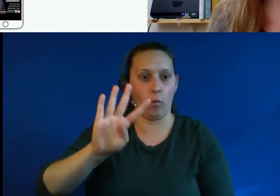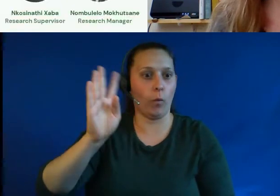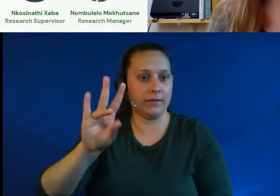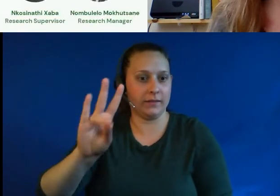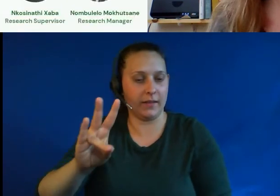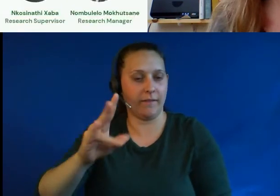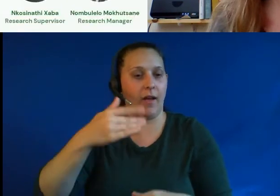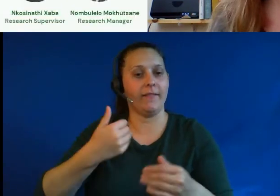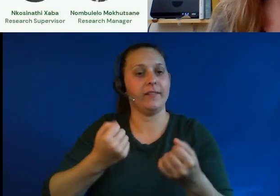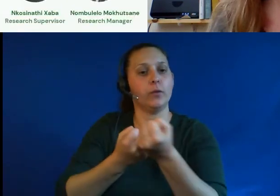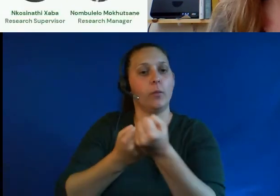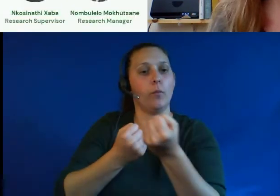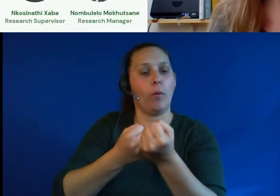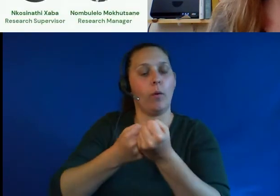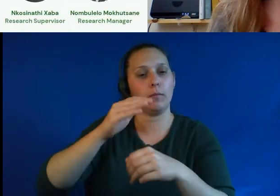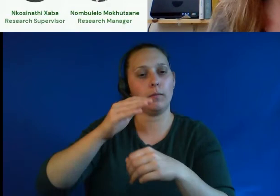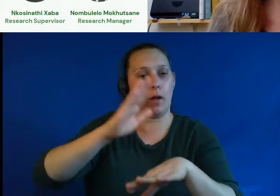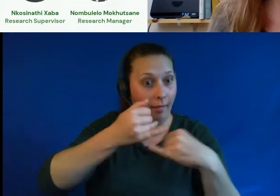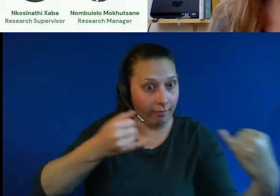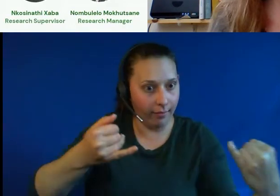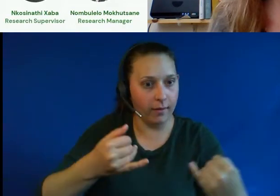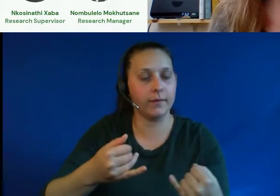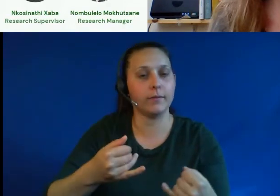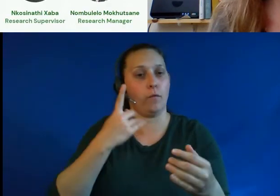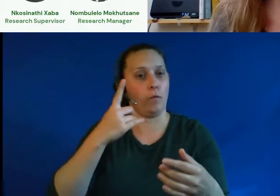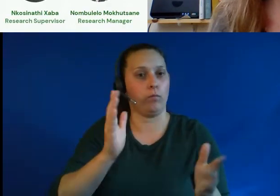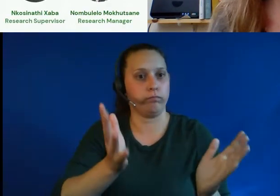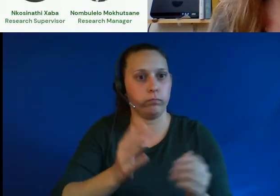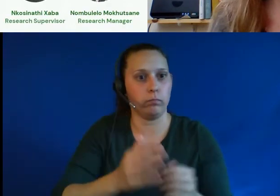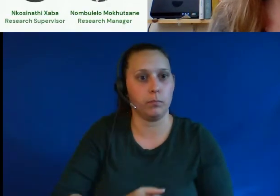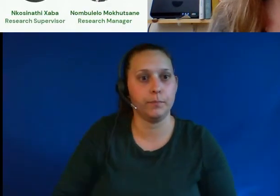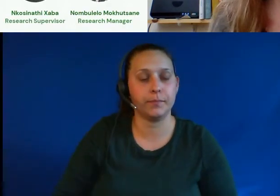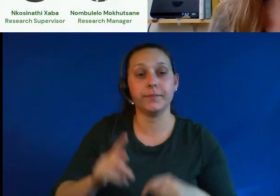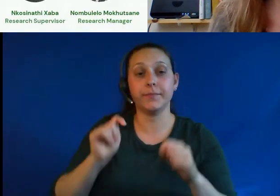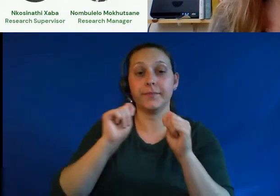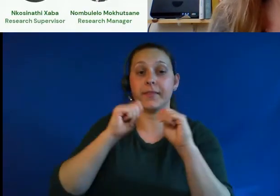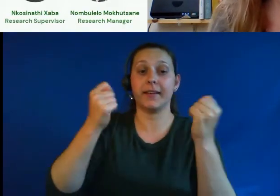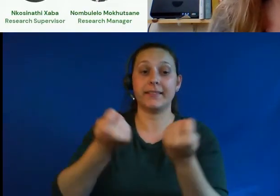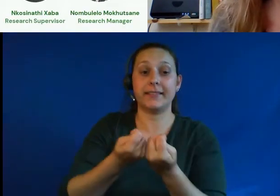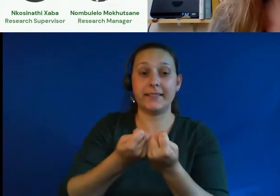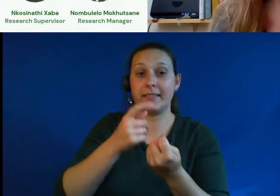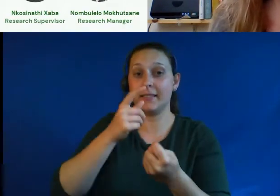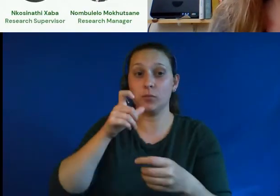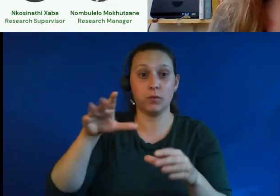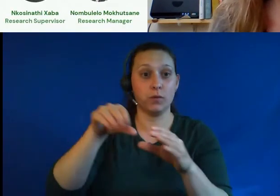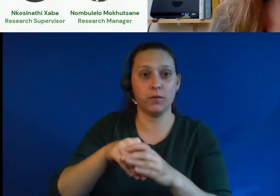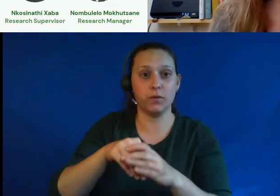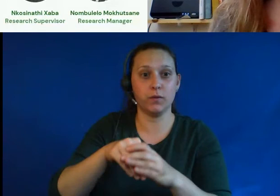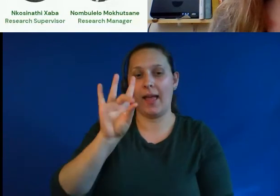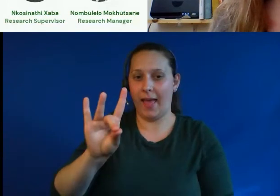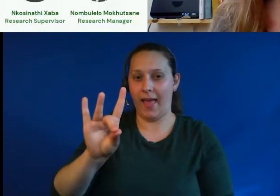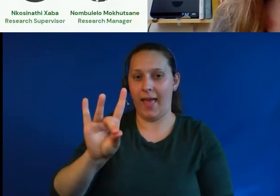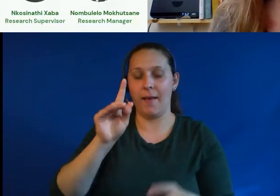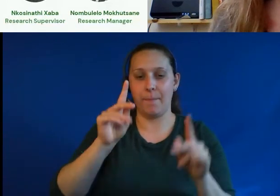please. The team HEMPAD South Africa is made up of 8 individuals currently, with more than 60%